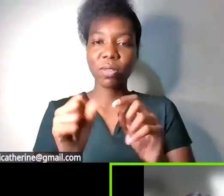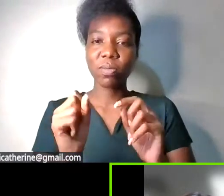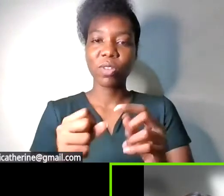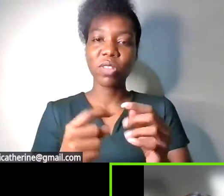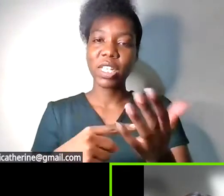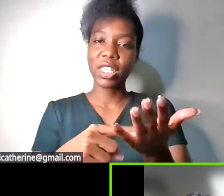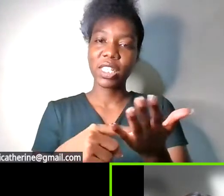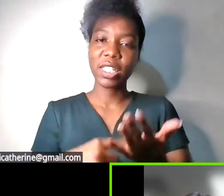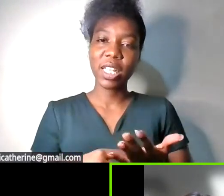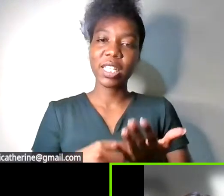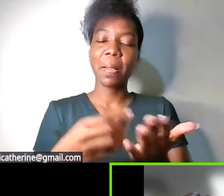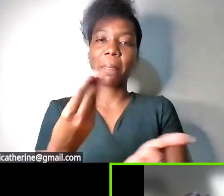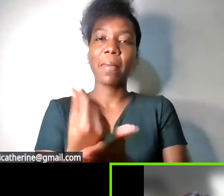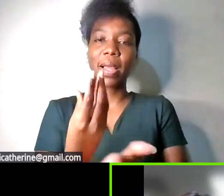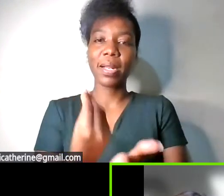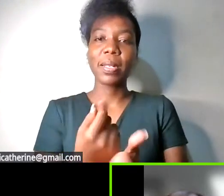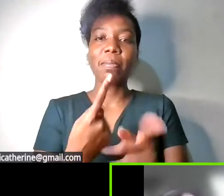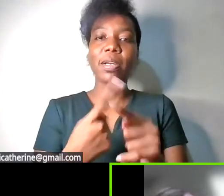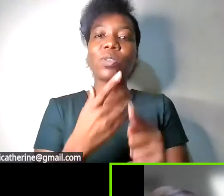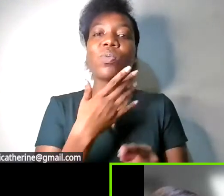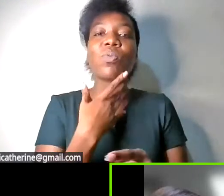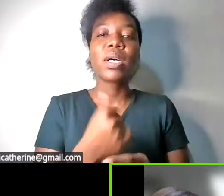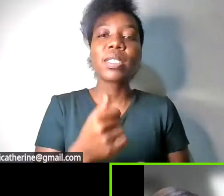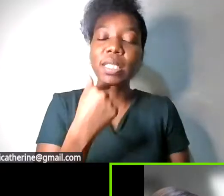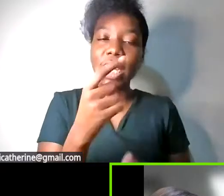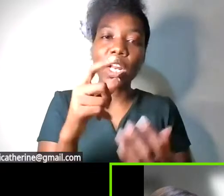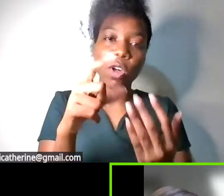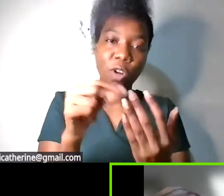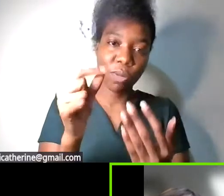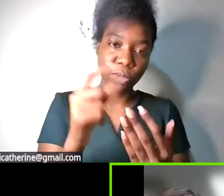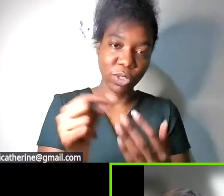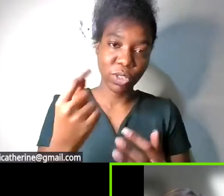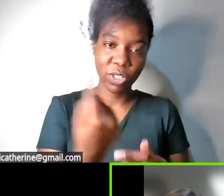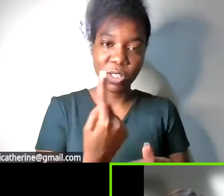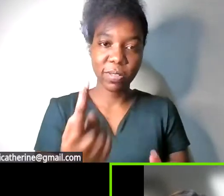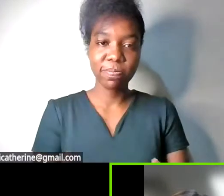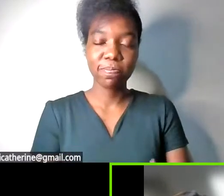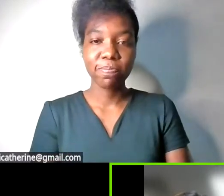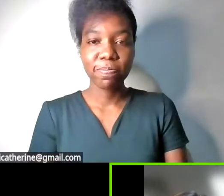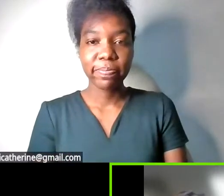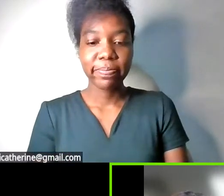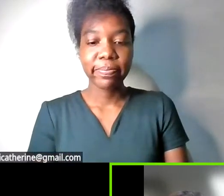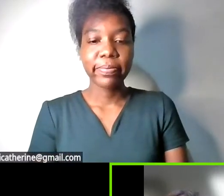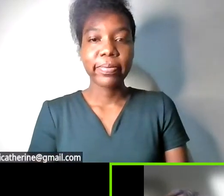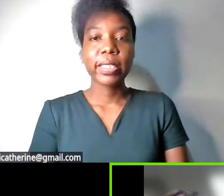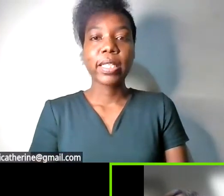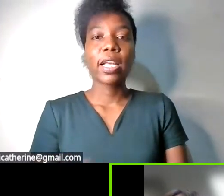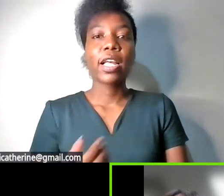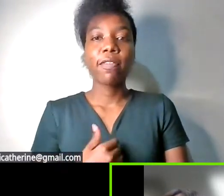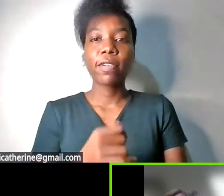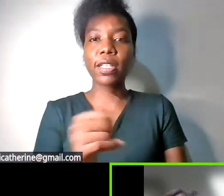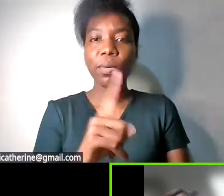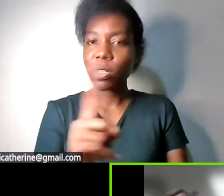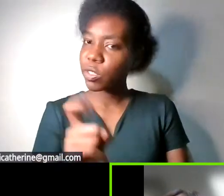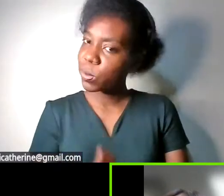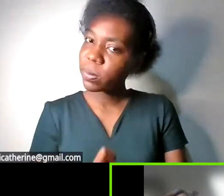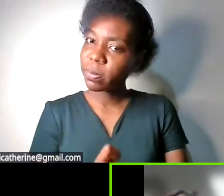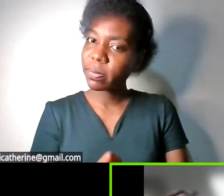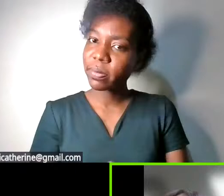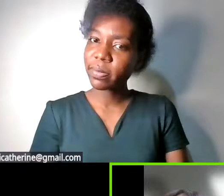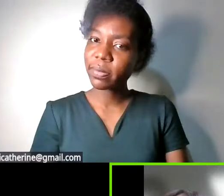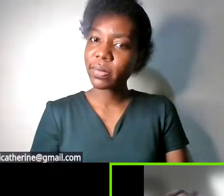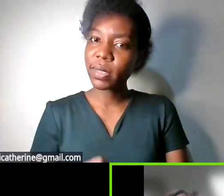pricing, because again, we just want to give you guys the options, right? There was a second question that you had asked, Grace, if we offered it